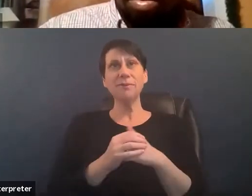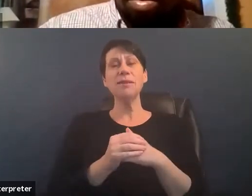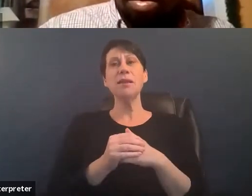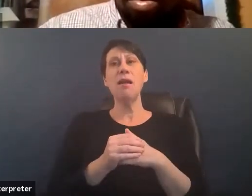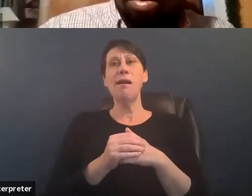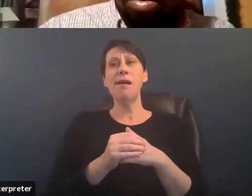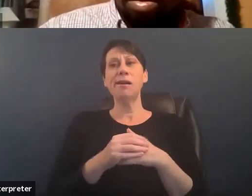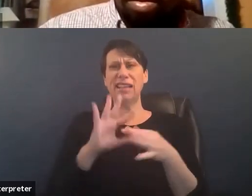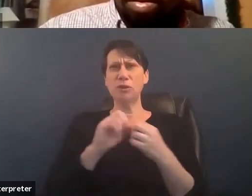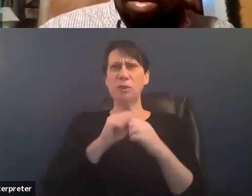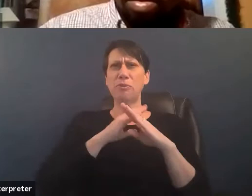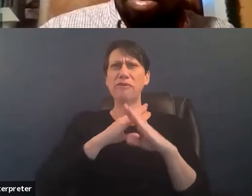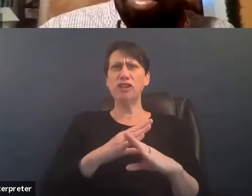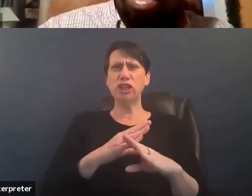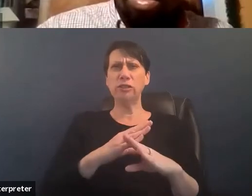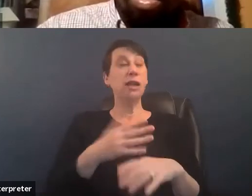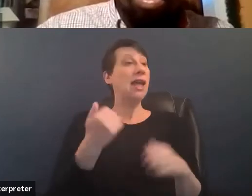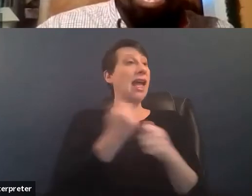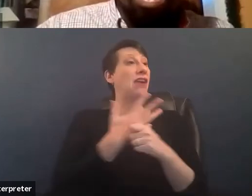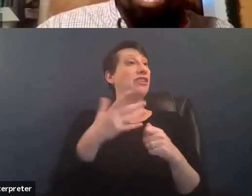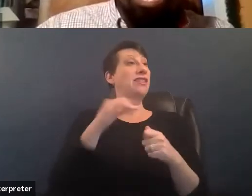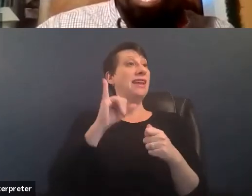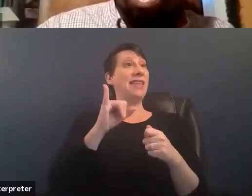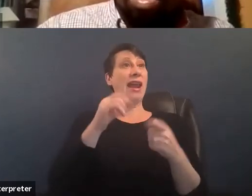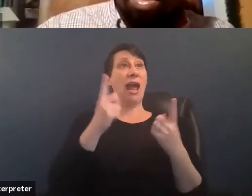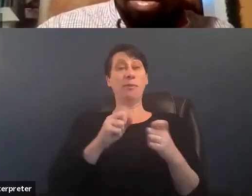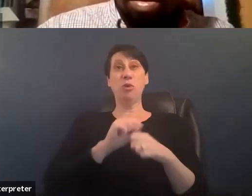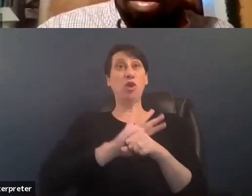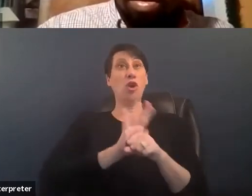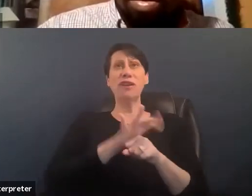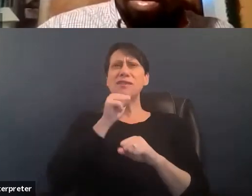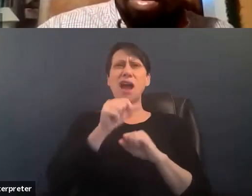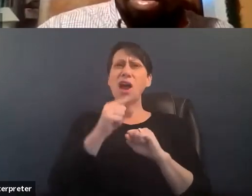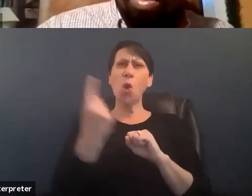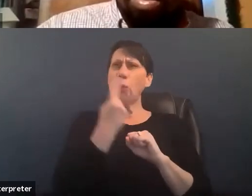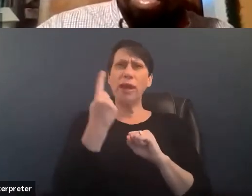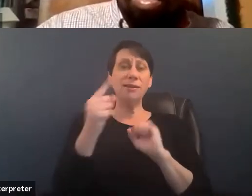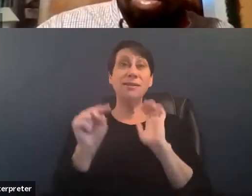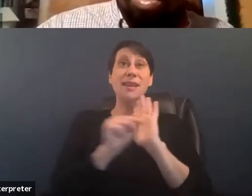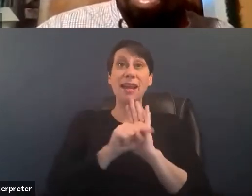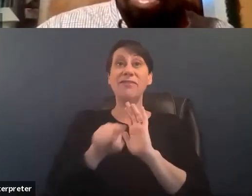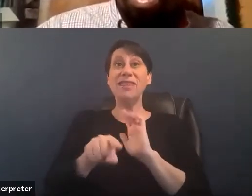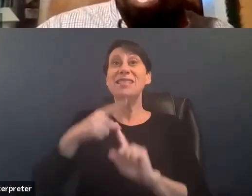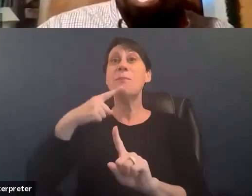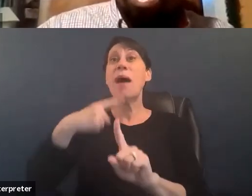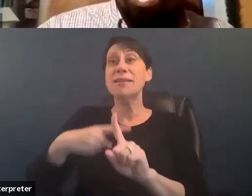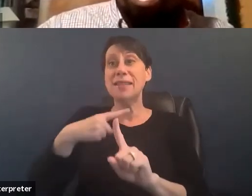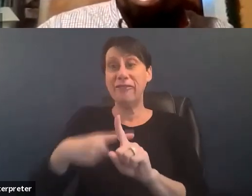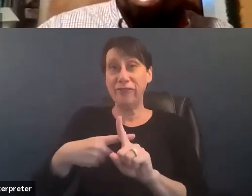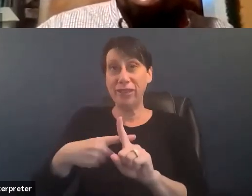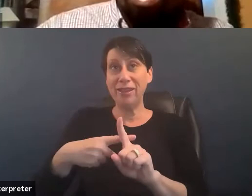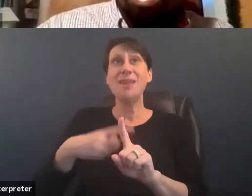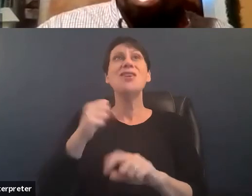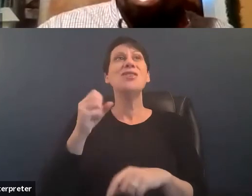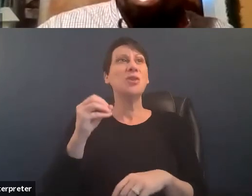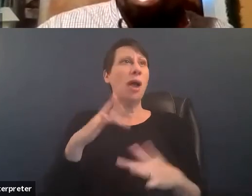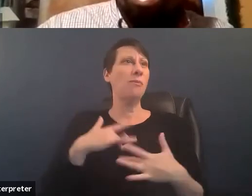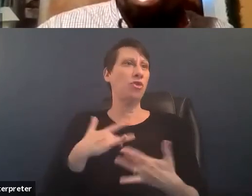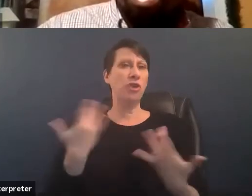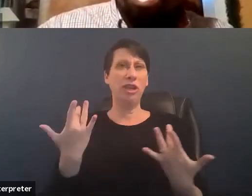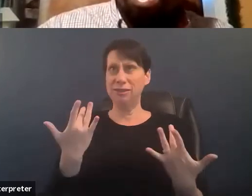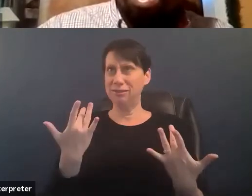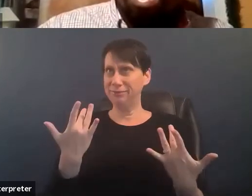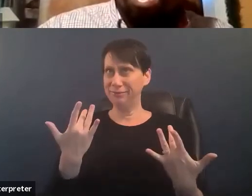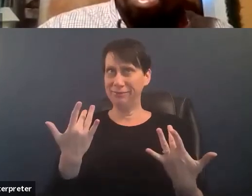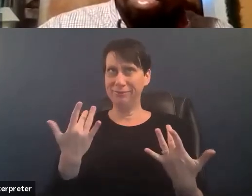that everything that came out of COVID is not bad. This is the positive side. So I'm just thrilled. I mean, even at the